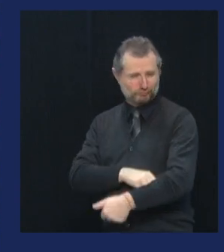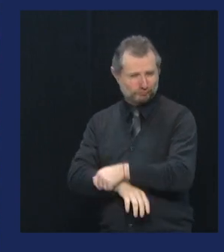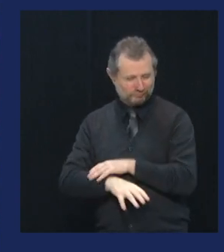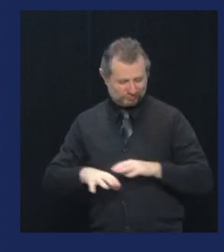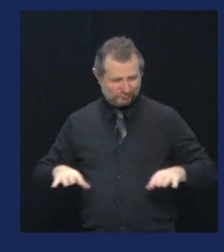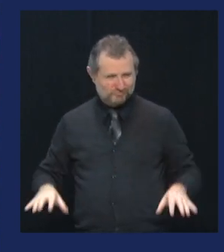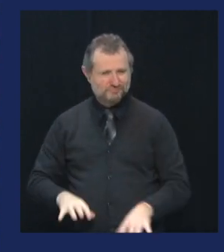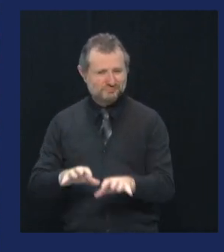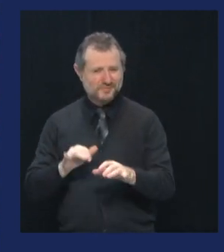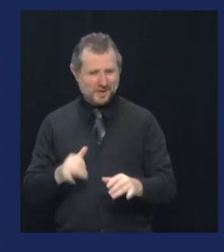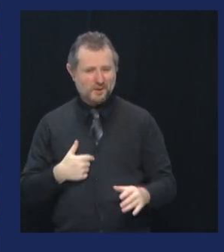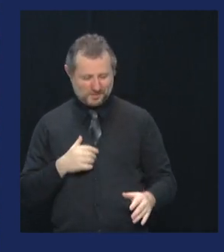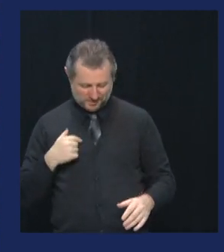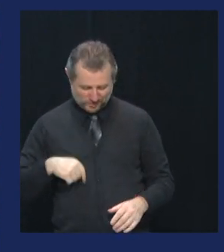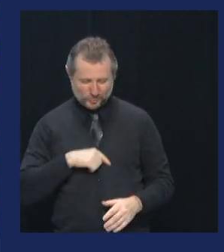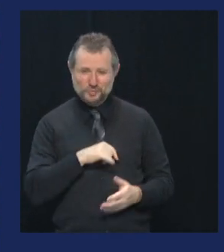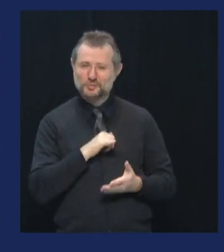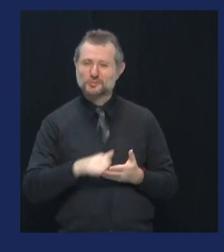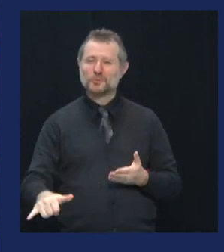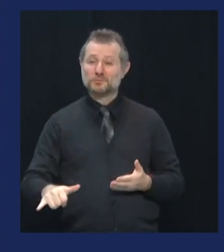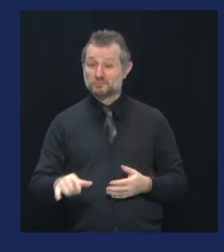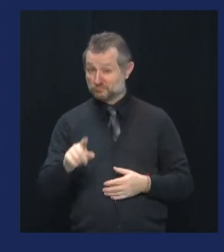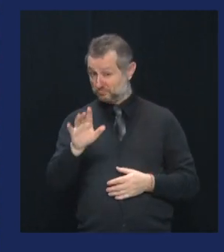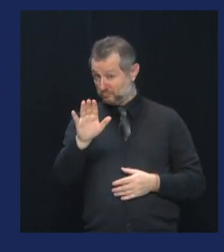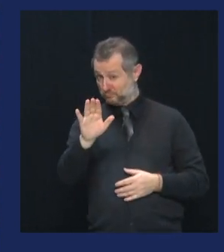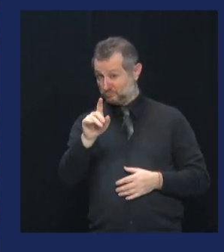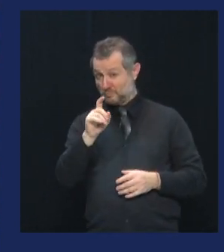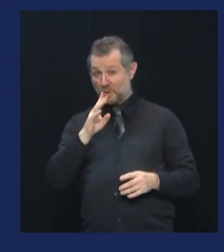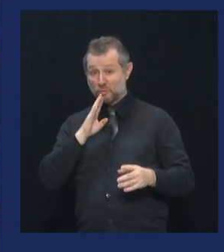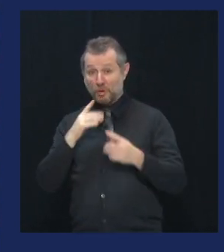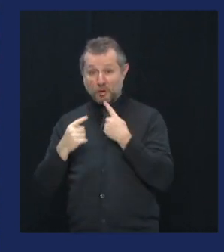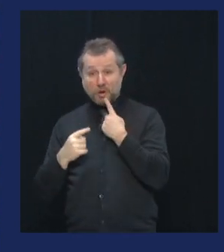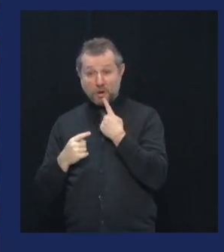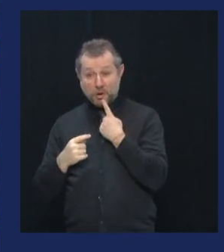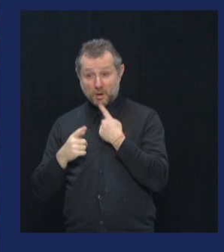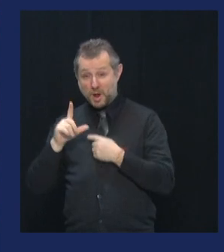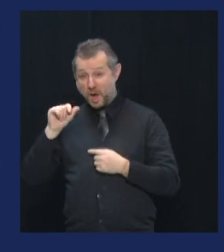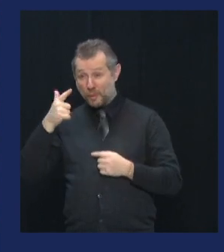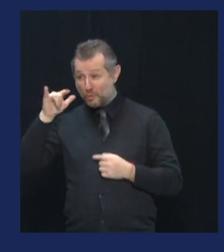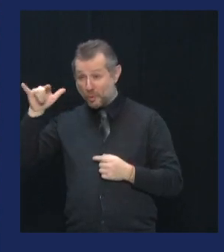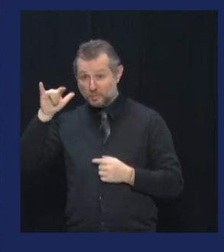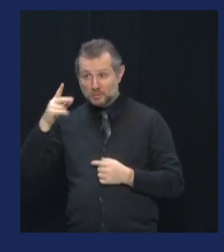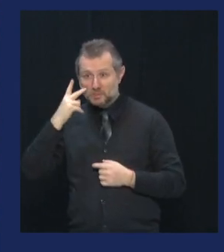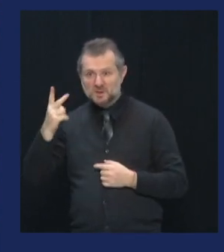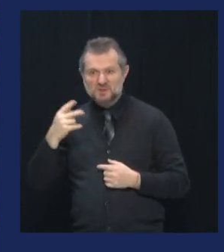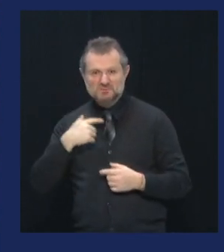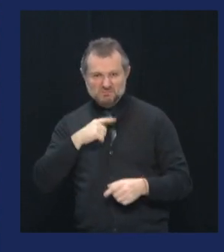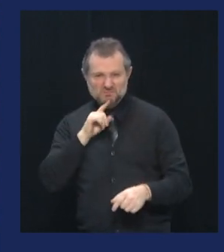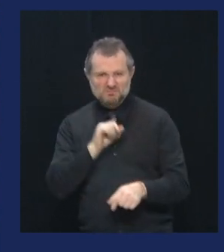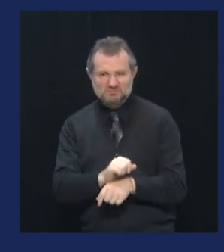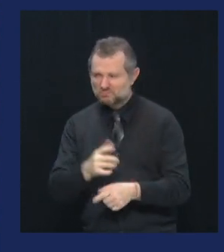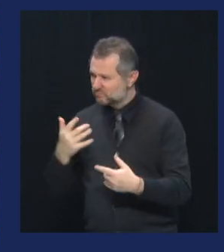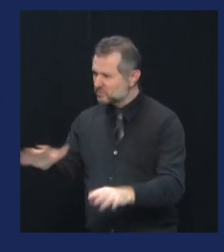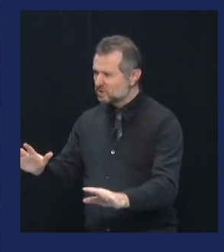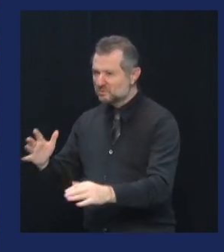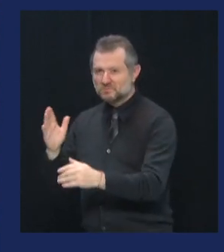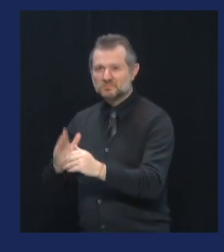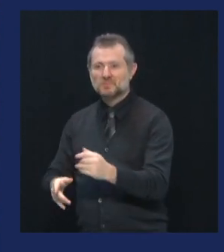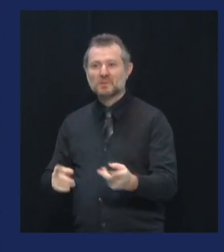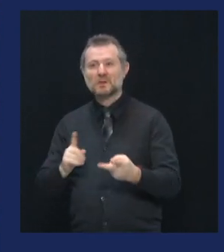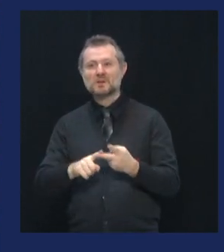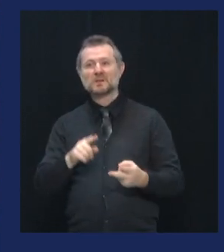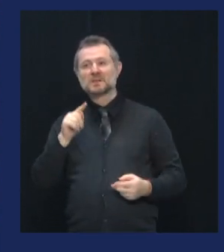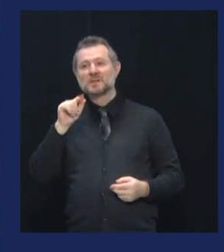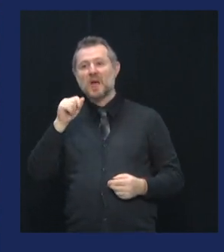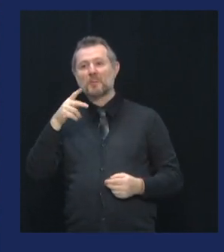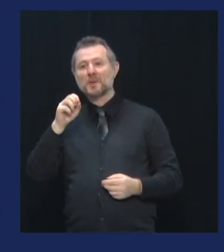to build a new LaGuardia Airport. We did it. We did not just plan to build a new Tappan Zee Bridge. We did it. We did not just plan to rebuild